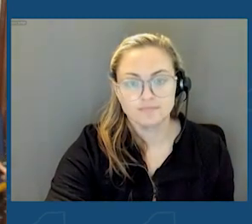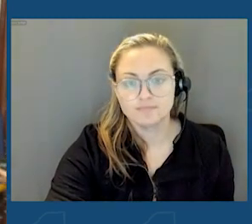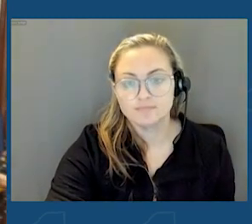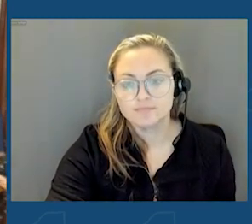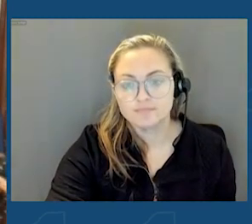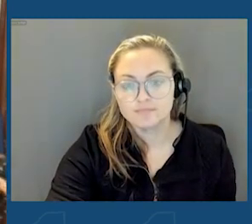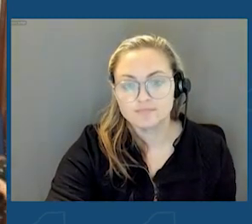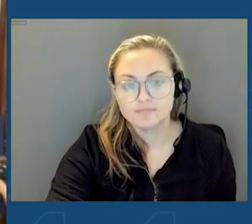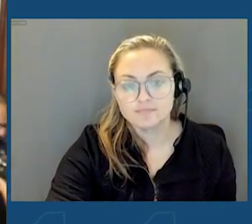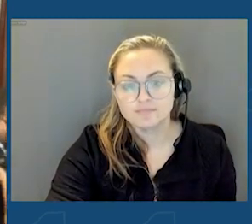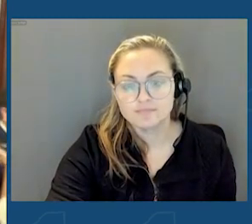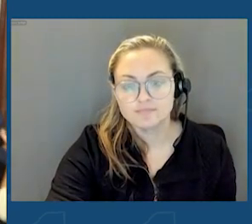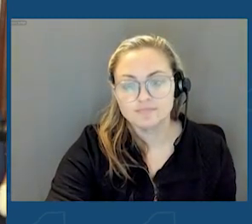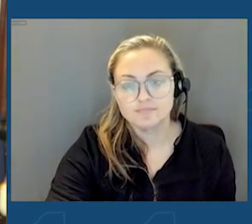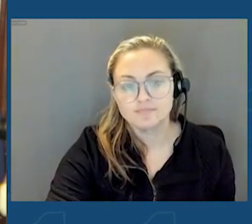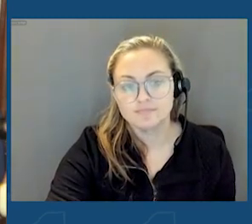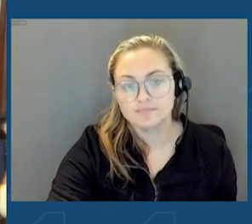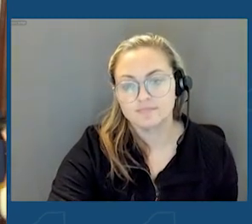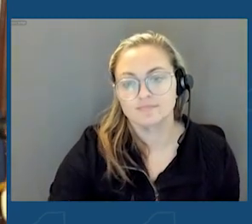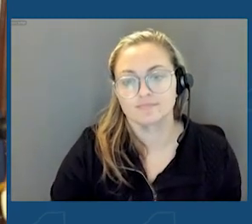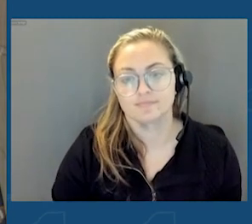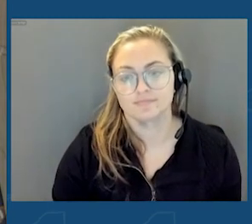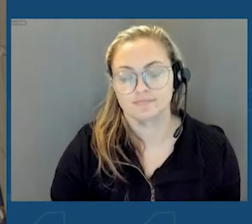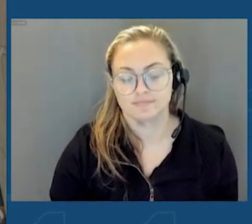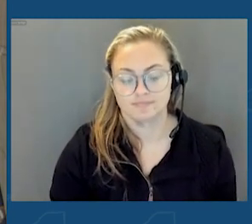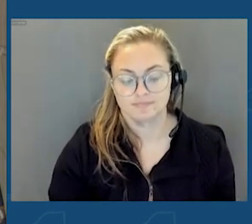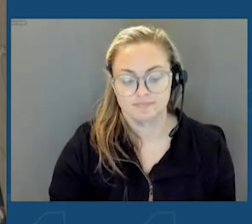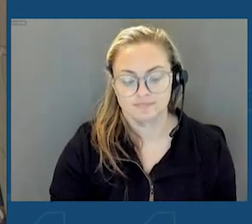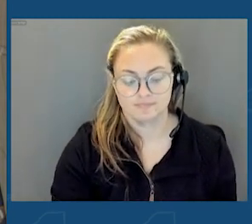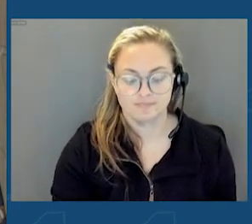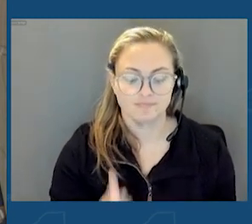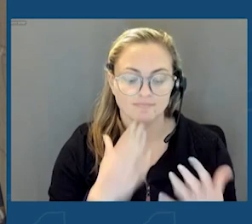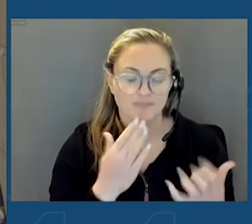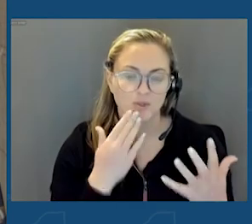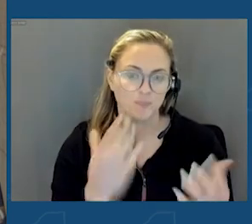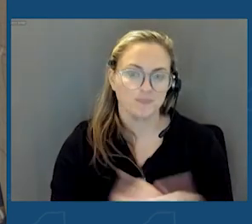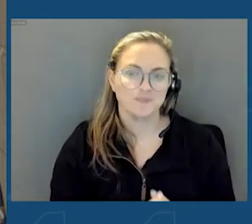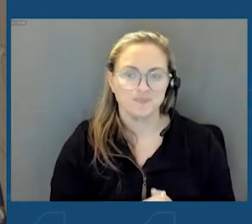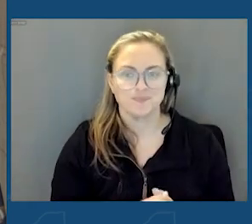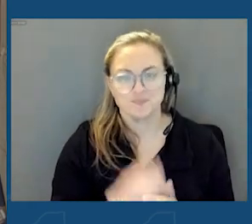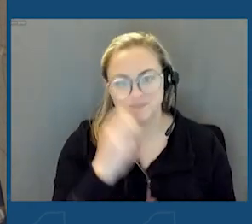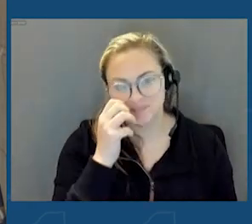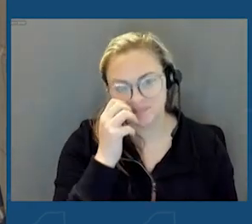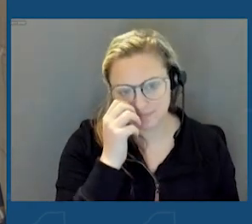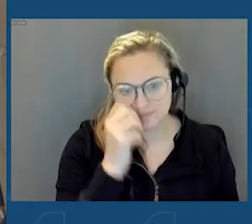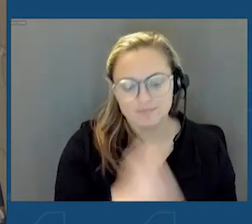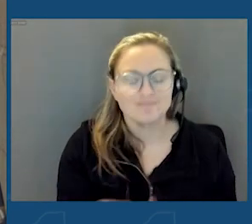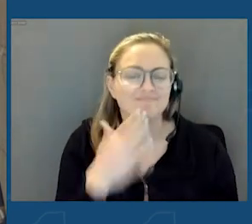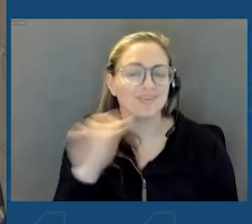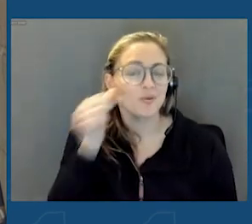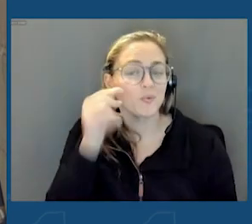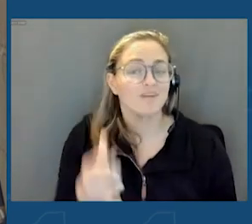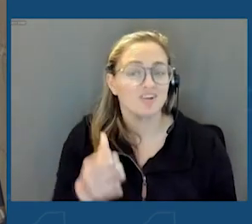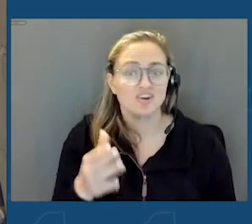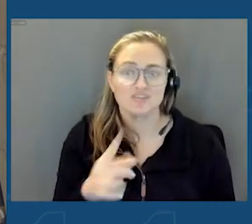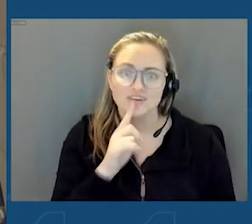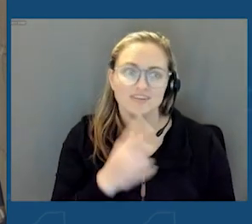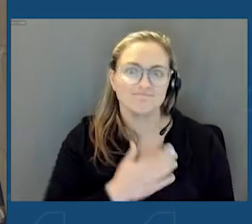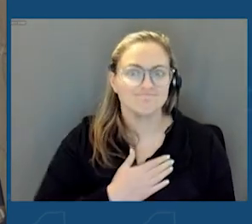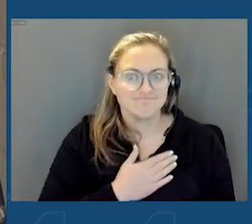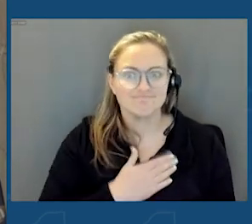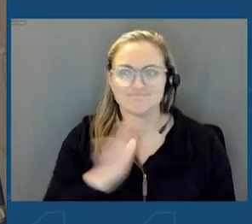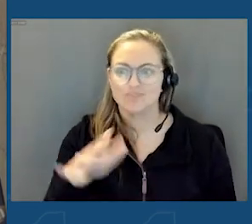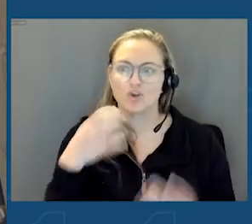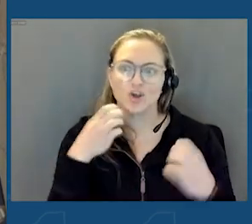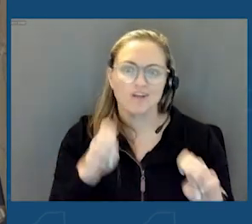Thank you very much. Governor, thank you sincerely for your efforts to